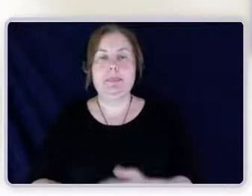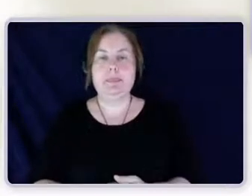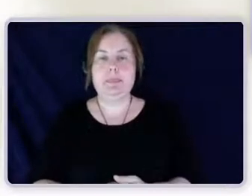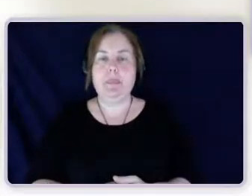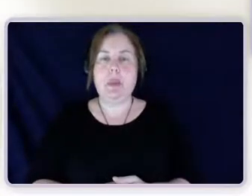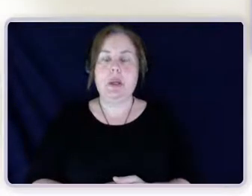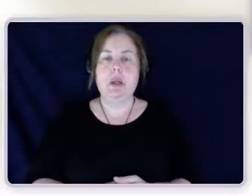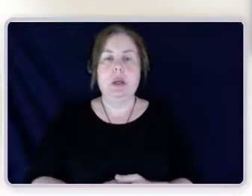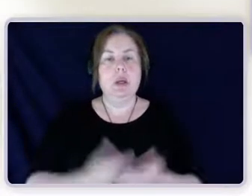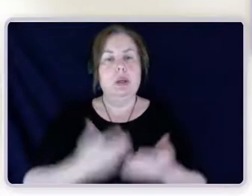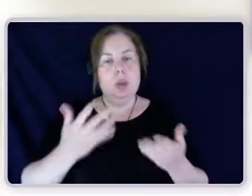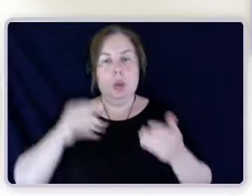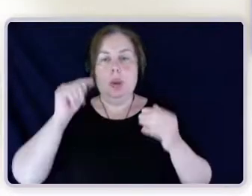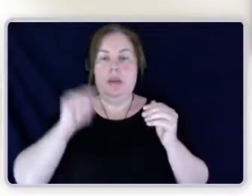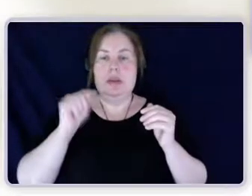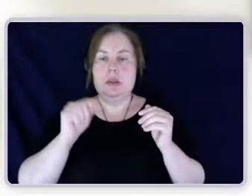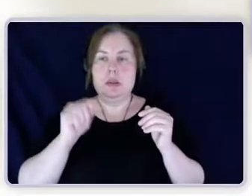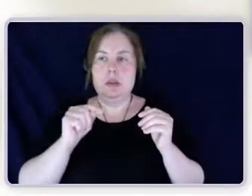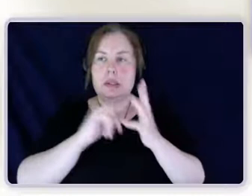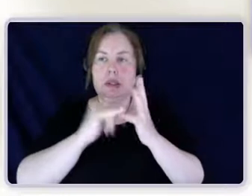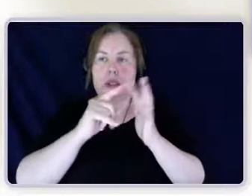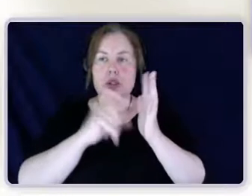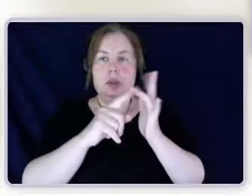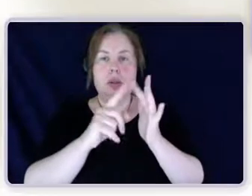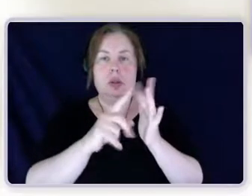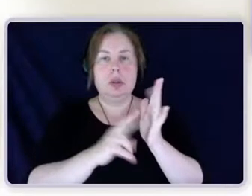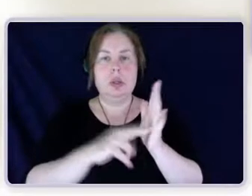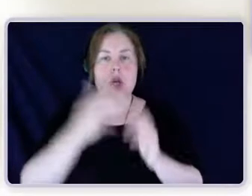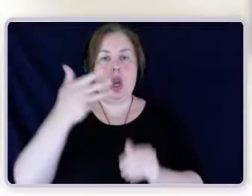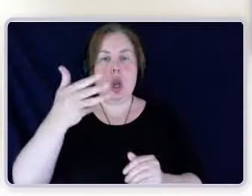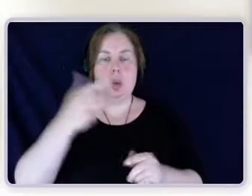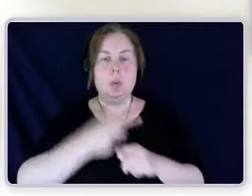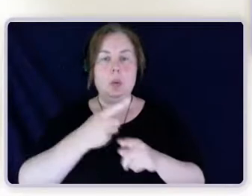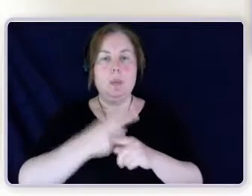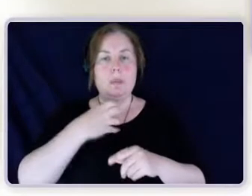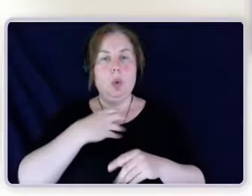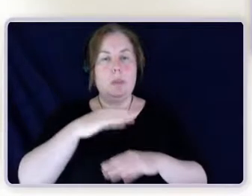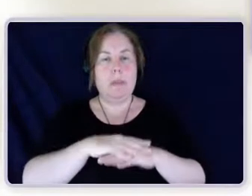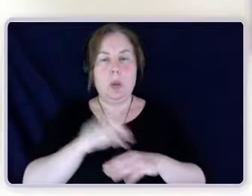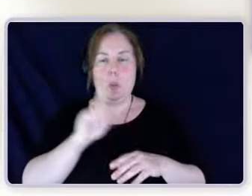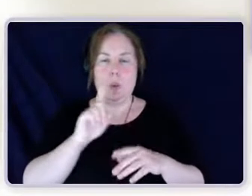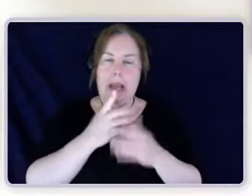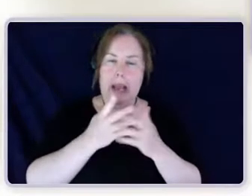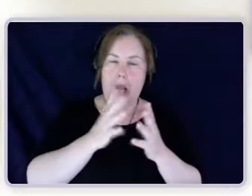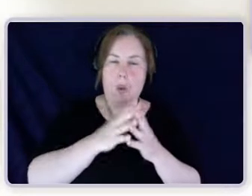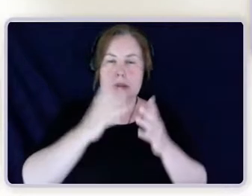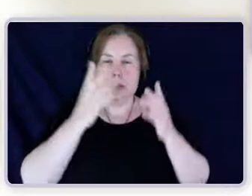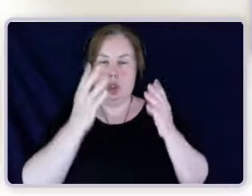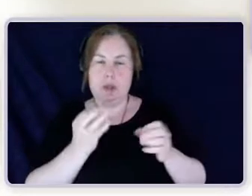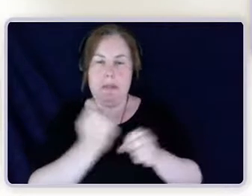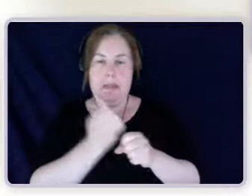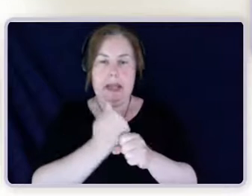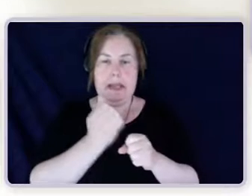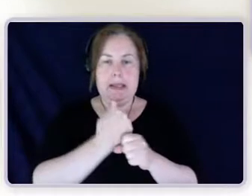So this is section 9. This talks further about the decision-making principles and how I, for instance, as a